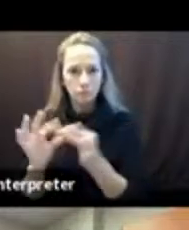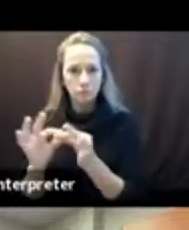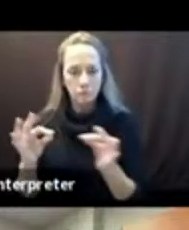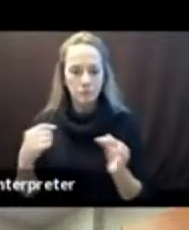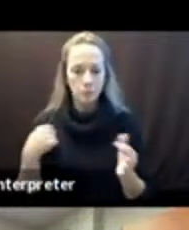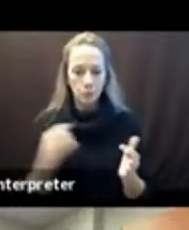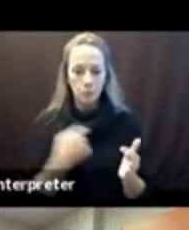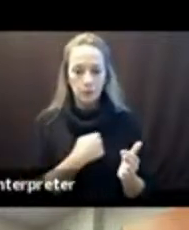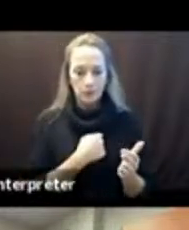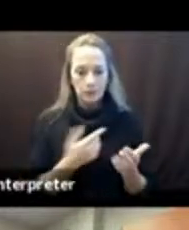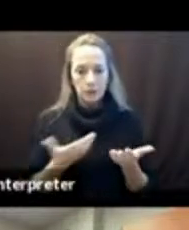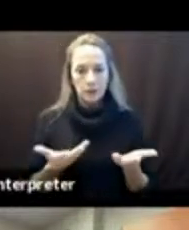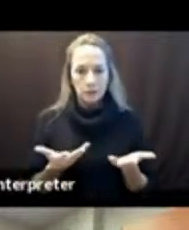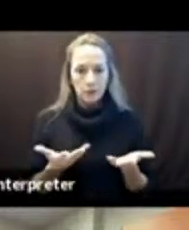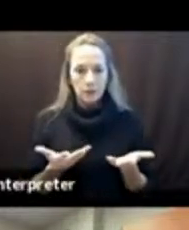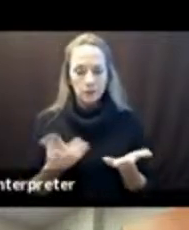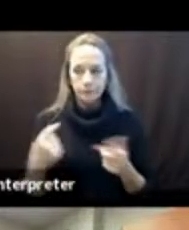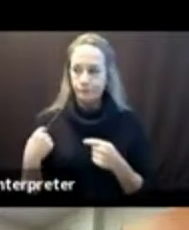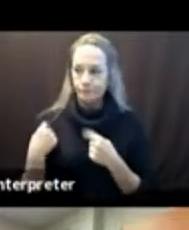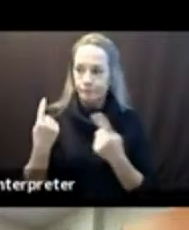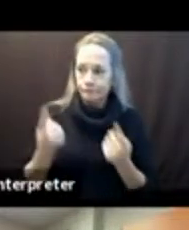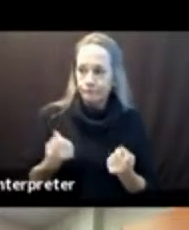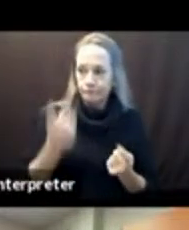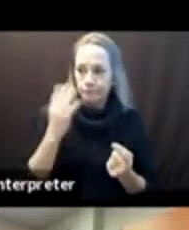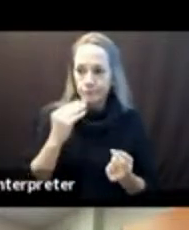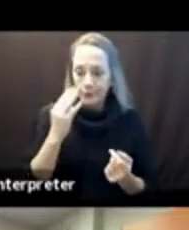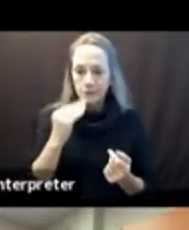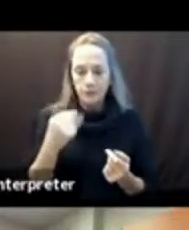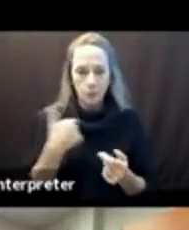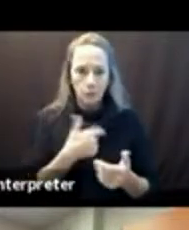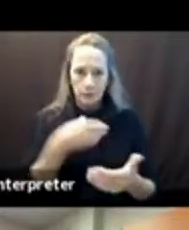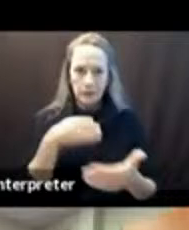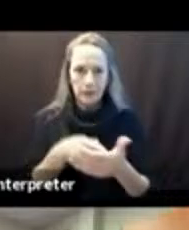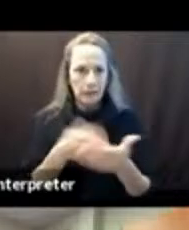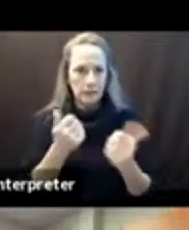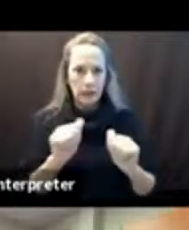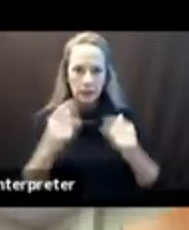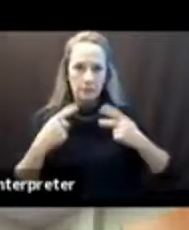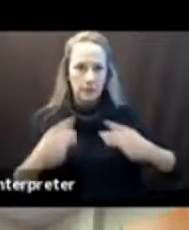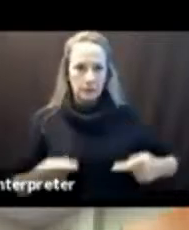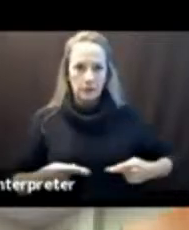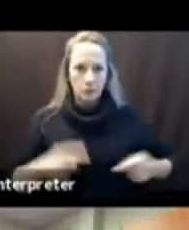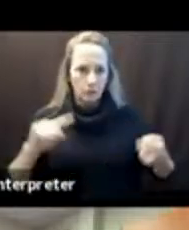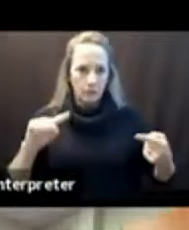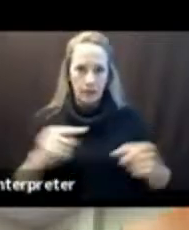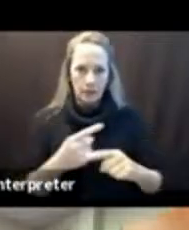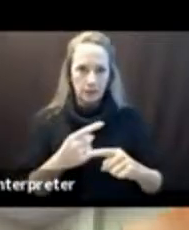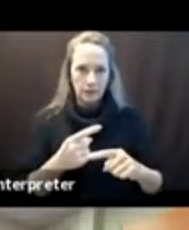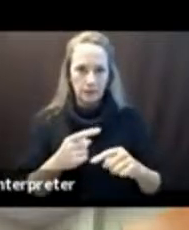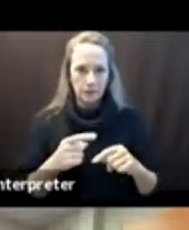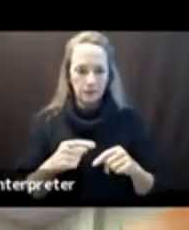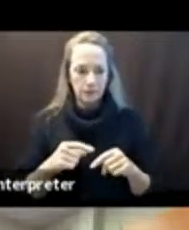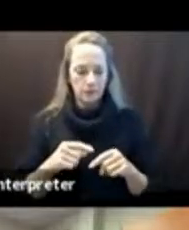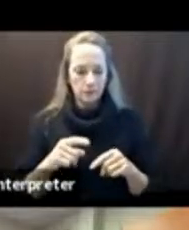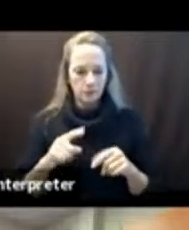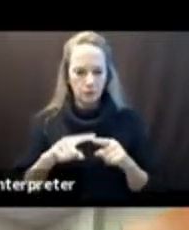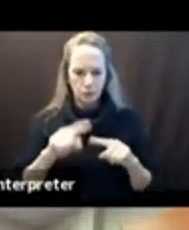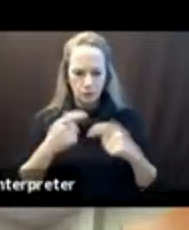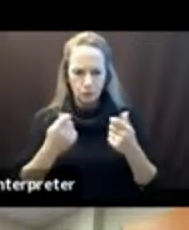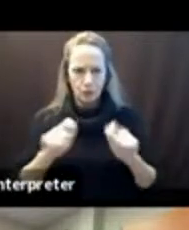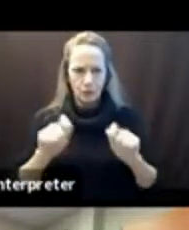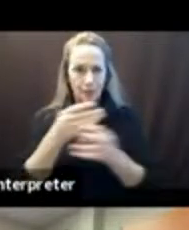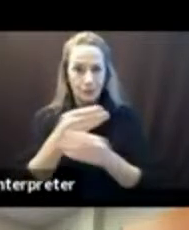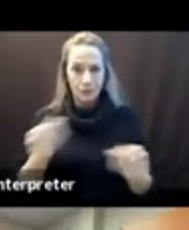just as a matter of course, against physical violence as a means to settle any issue.